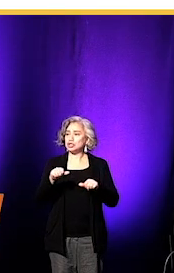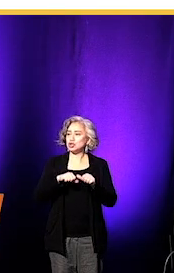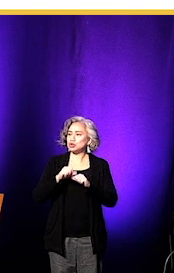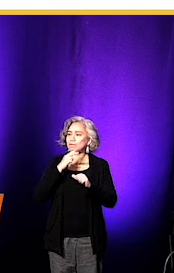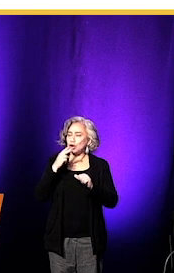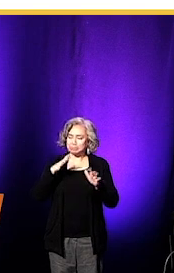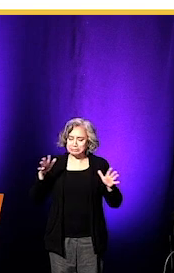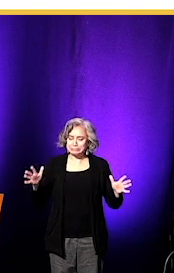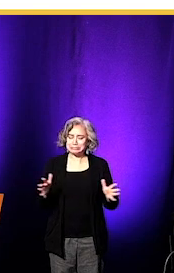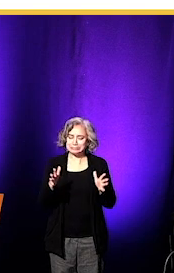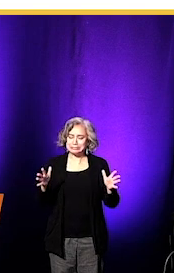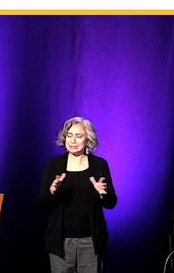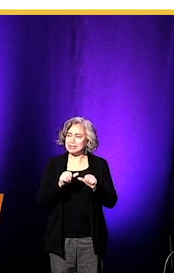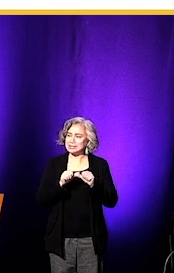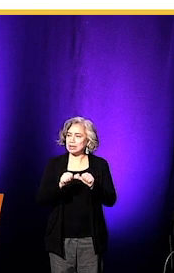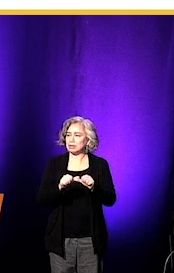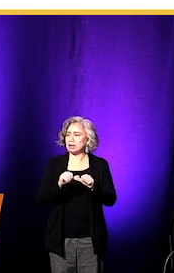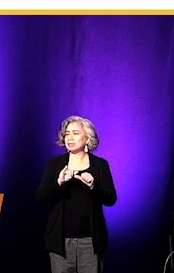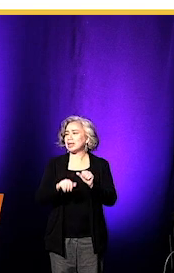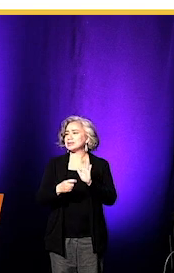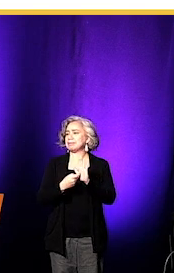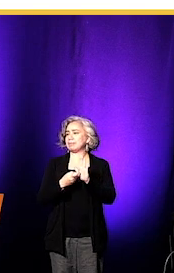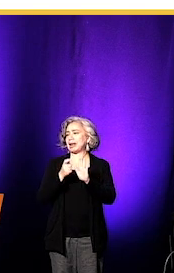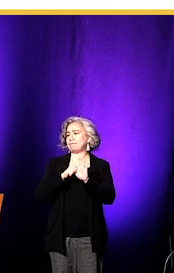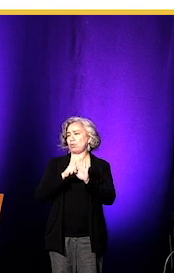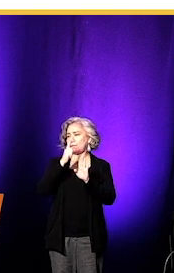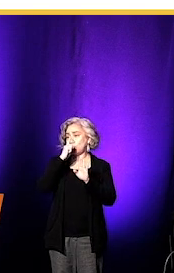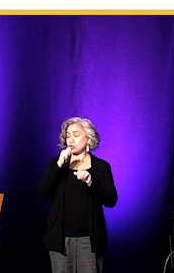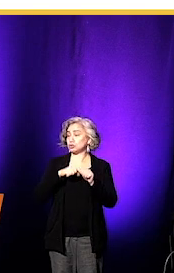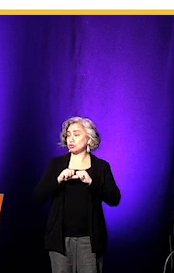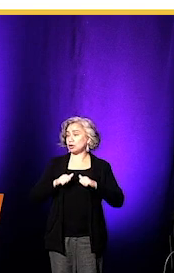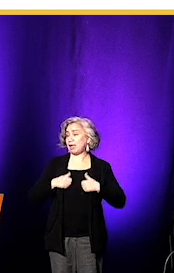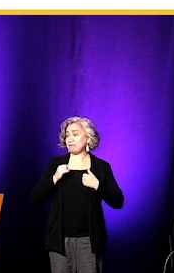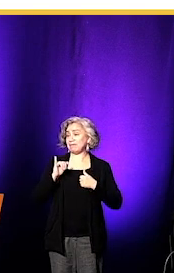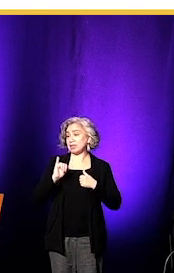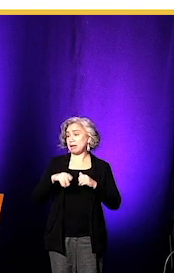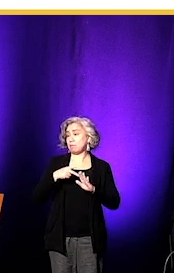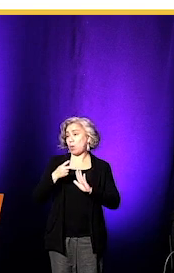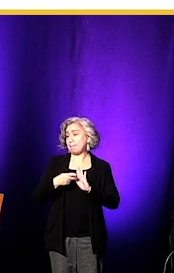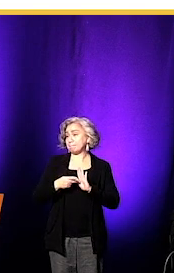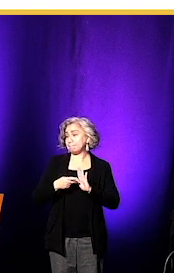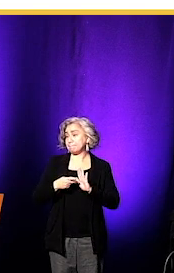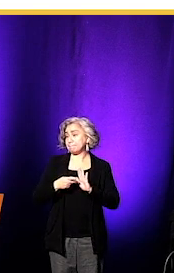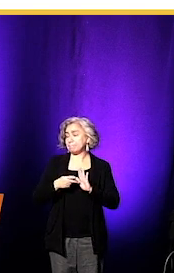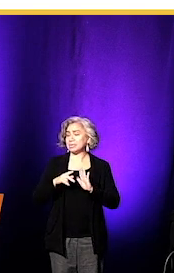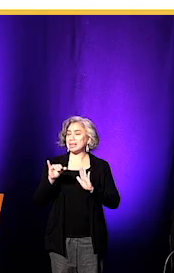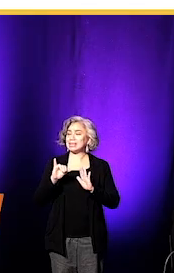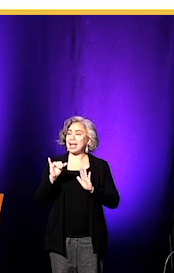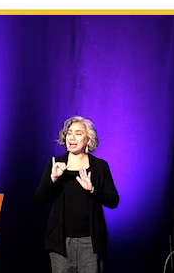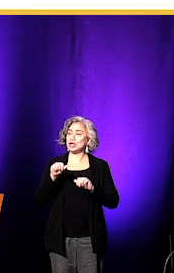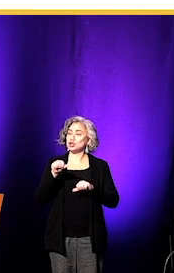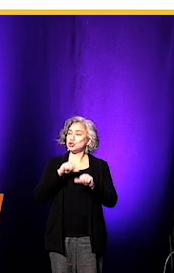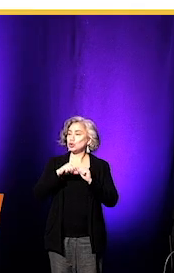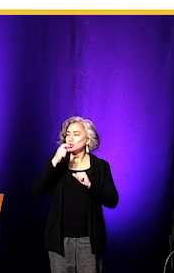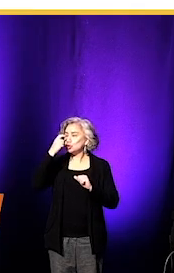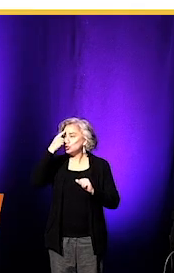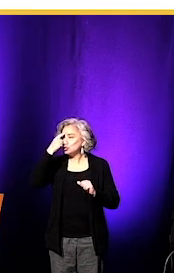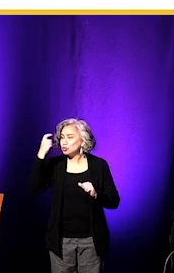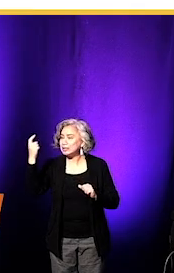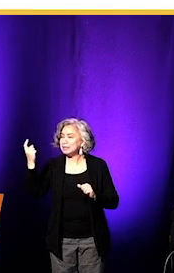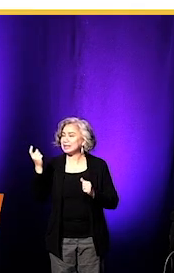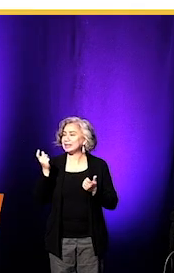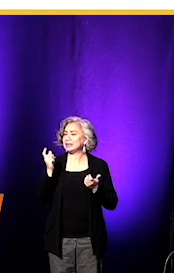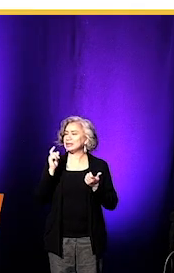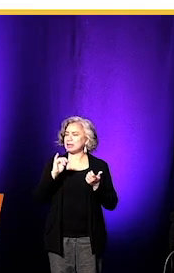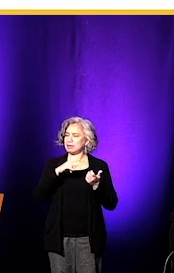that served as metaphors for the social life of the programs. Social verbs like social dreaming in MSLI involved a